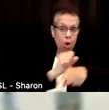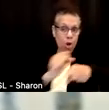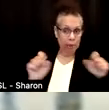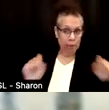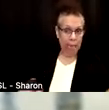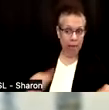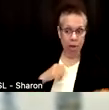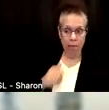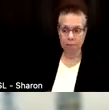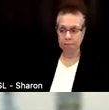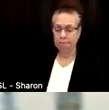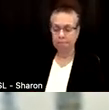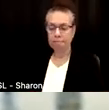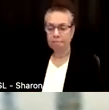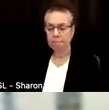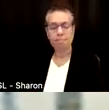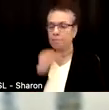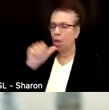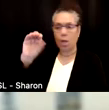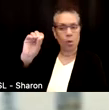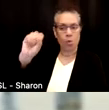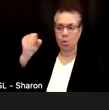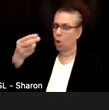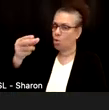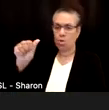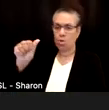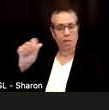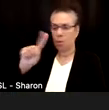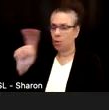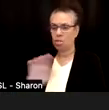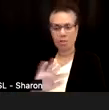It's definitely not OSHA. Okay.